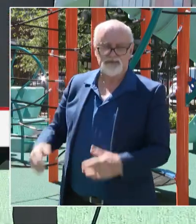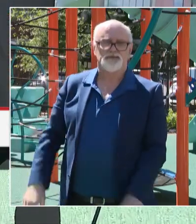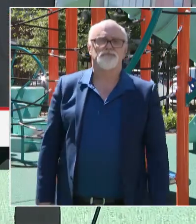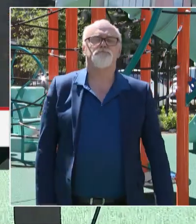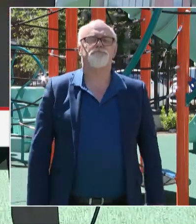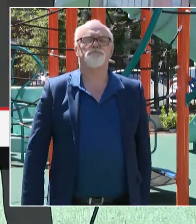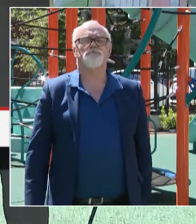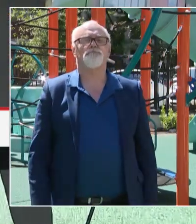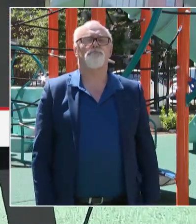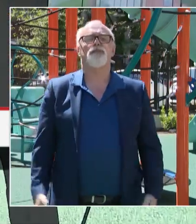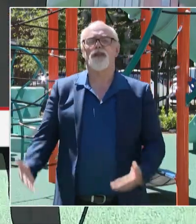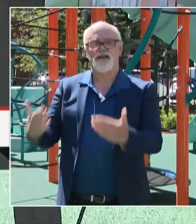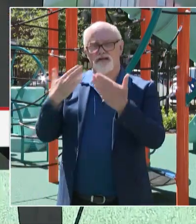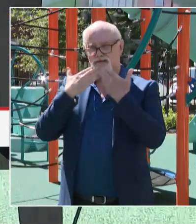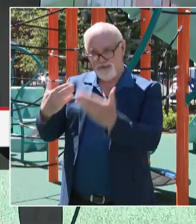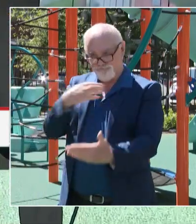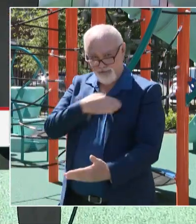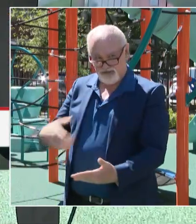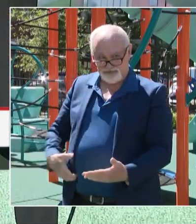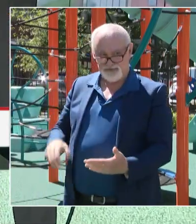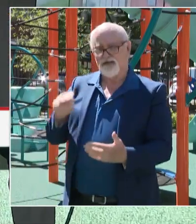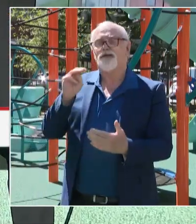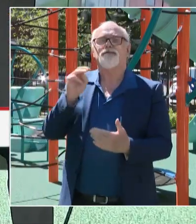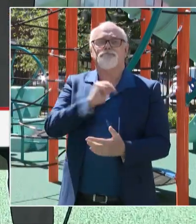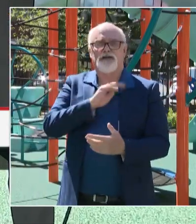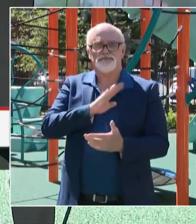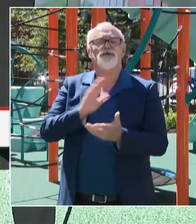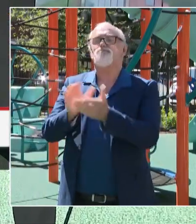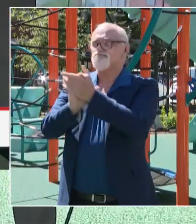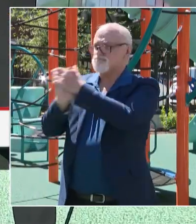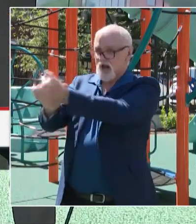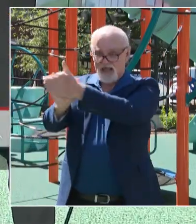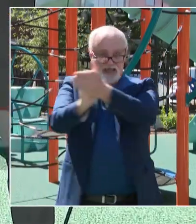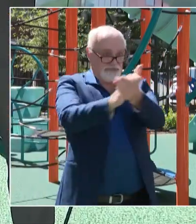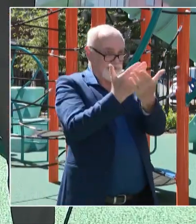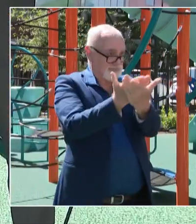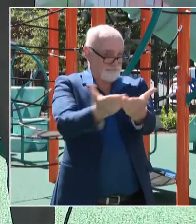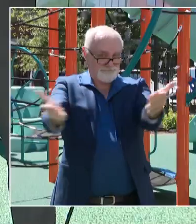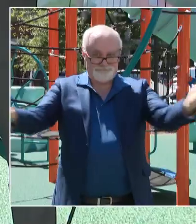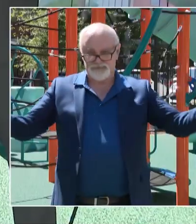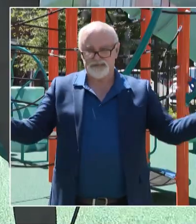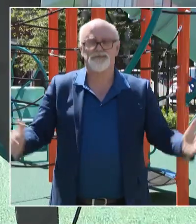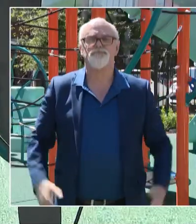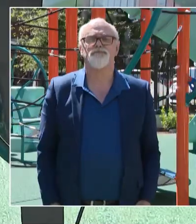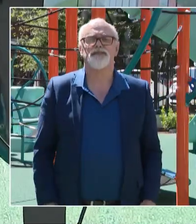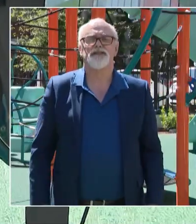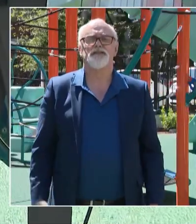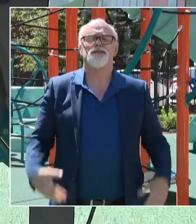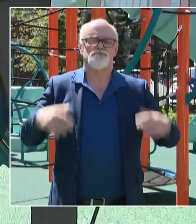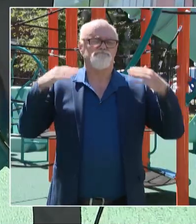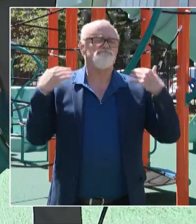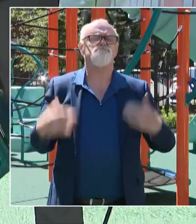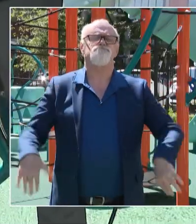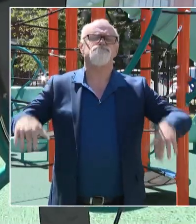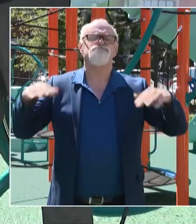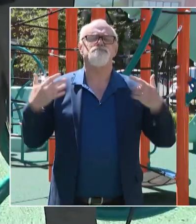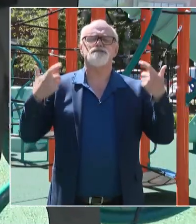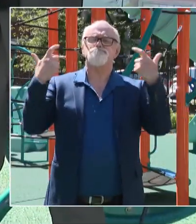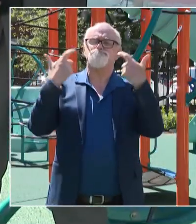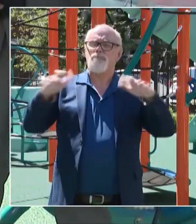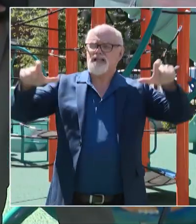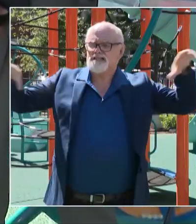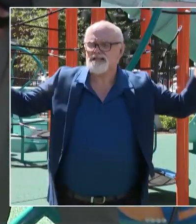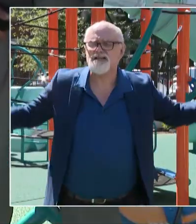Thank you, Mayor Bowser, and congratulations, everybody, on reaching this day. It has been a tremendous effort. I want to take a moment